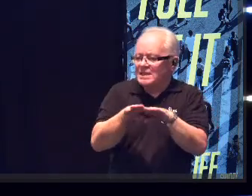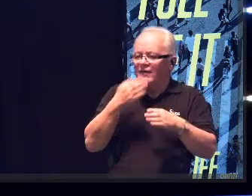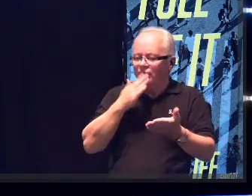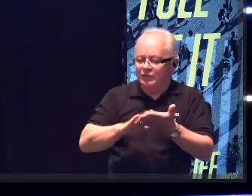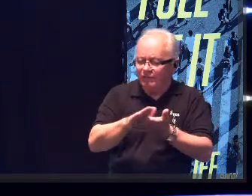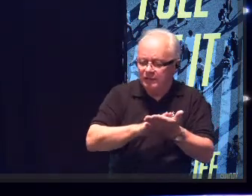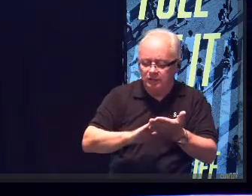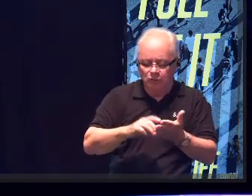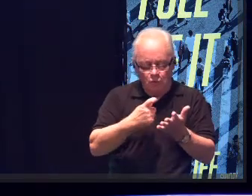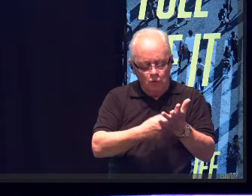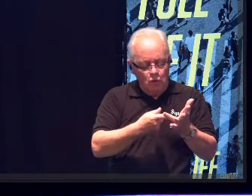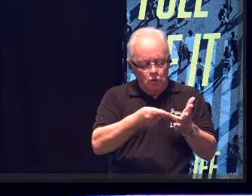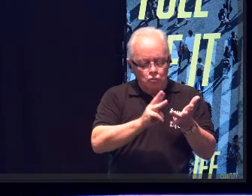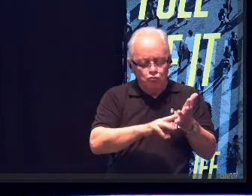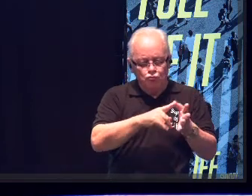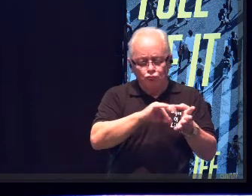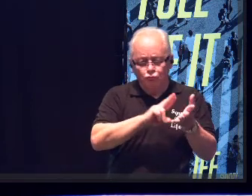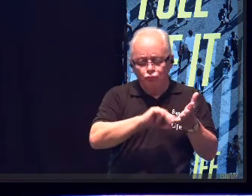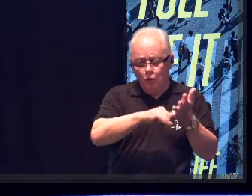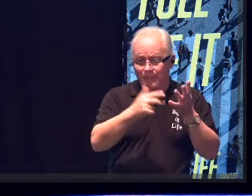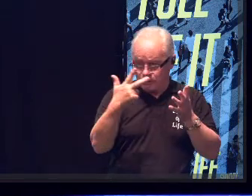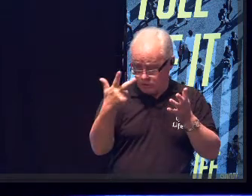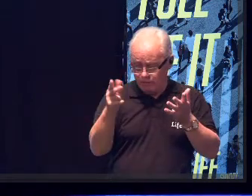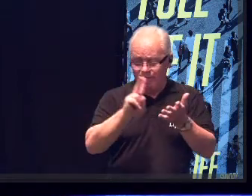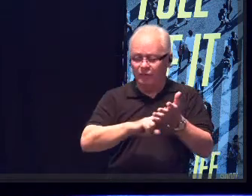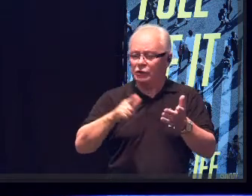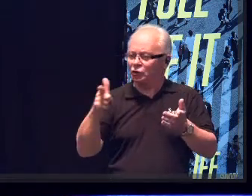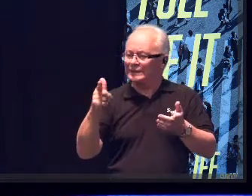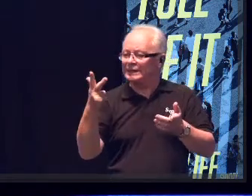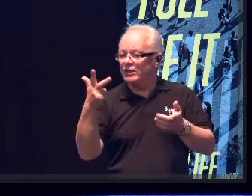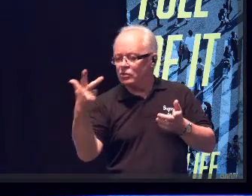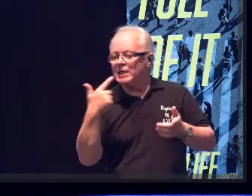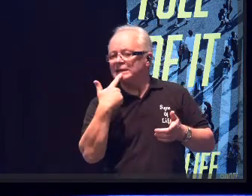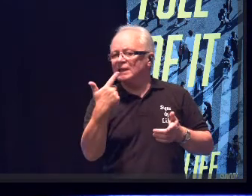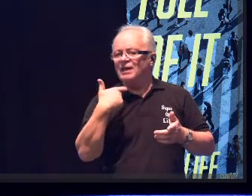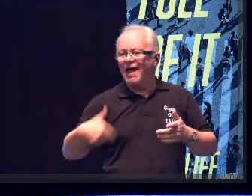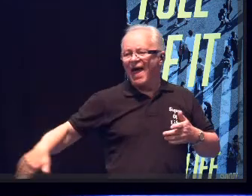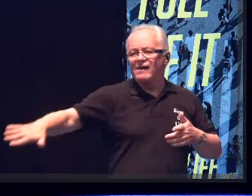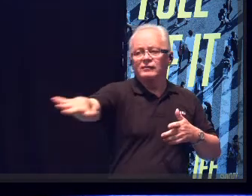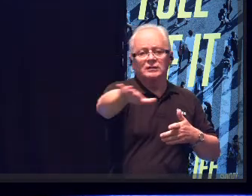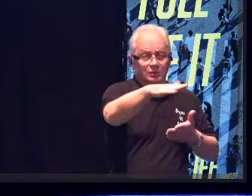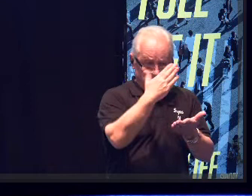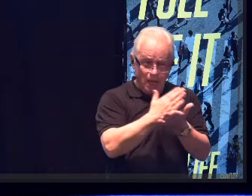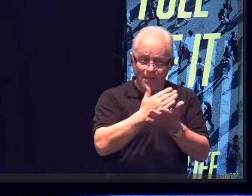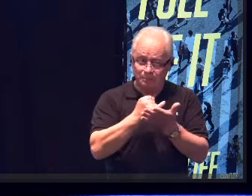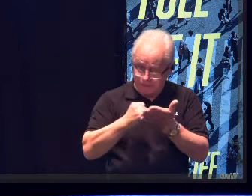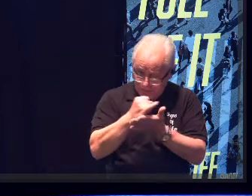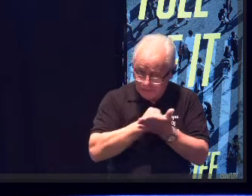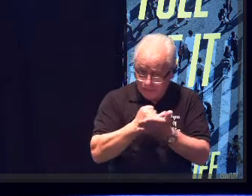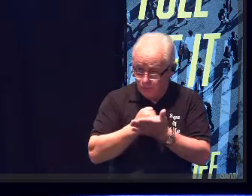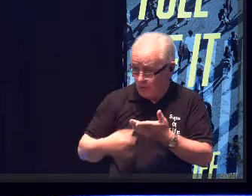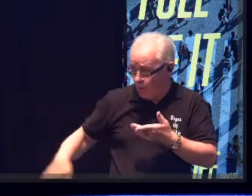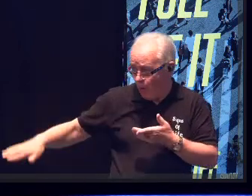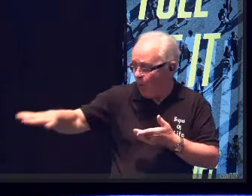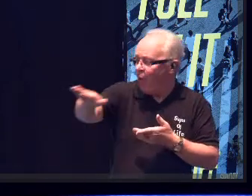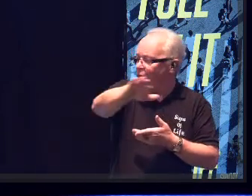Romans 3:23 says, "For everyone has sinned. We all